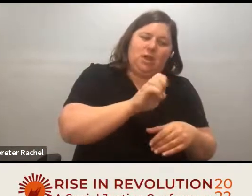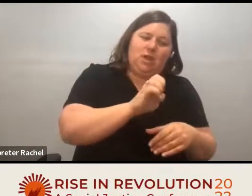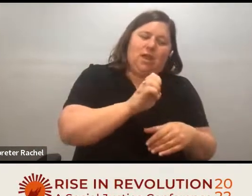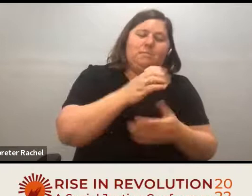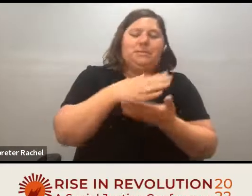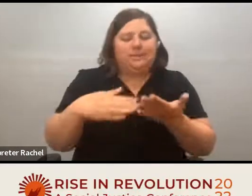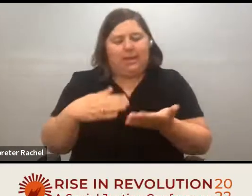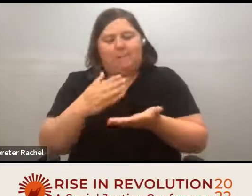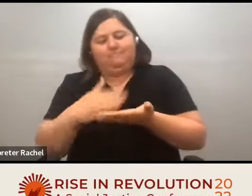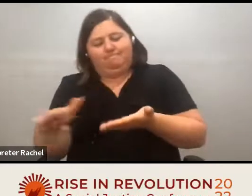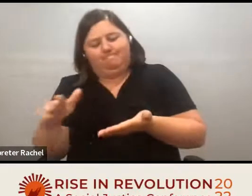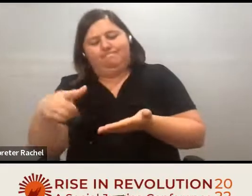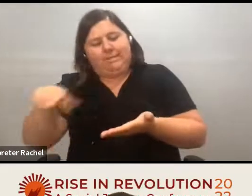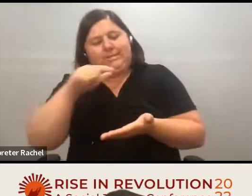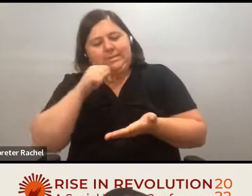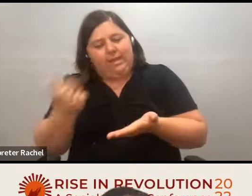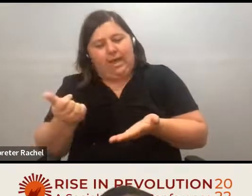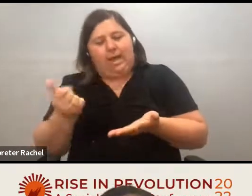step.